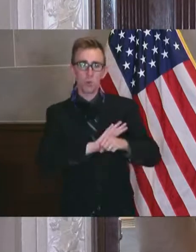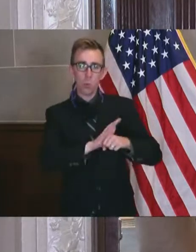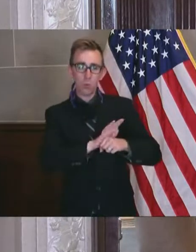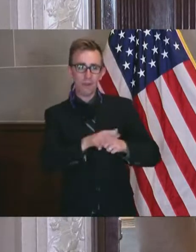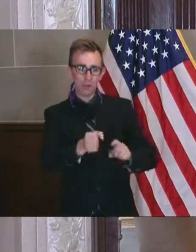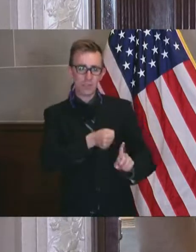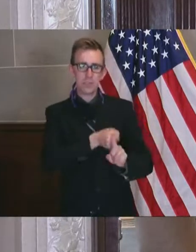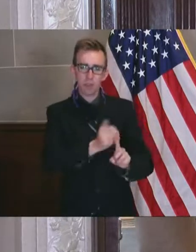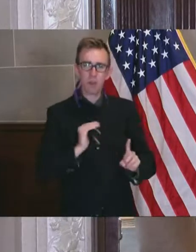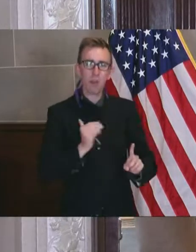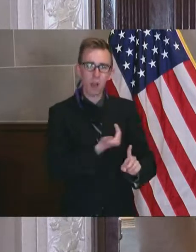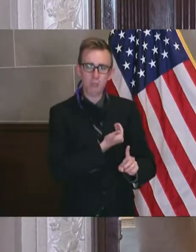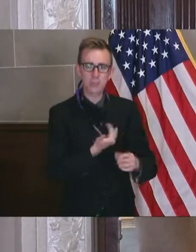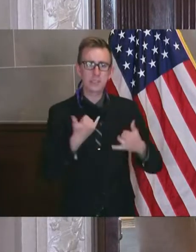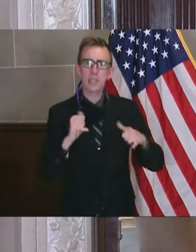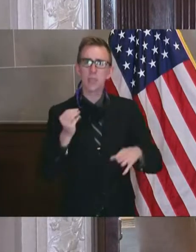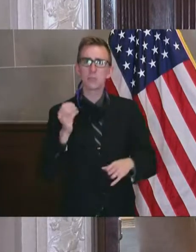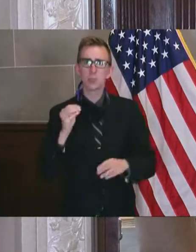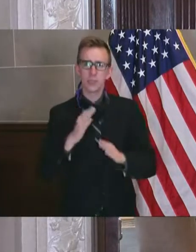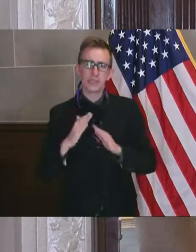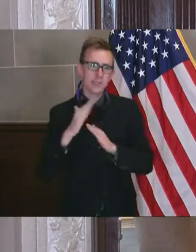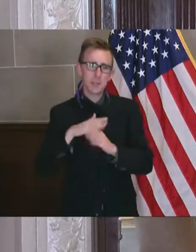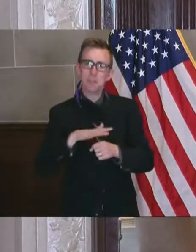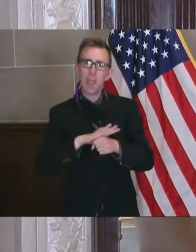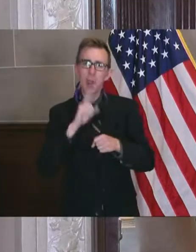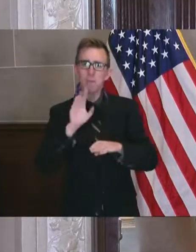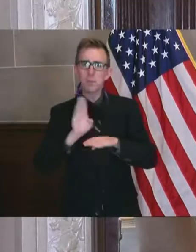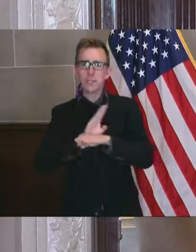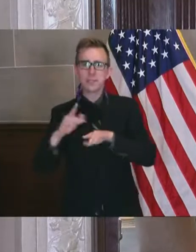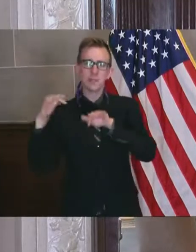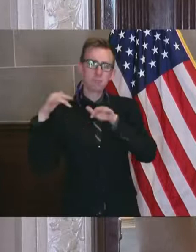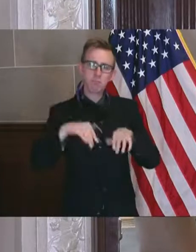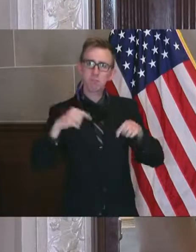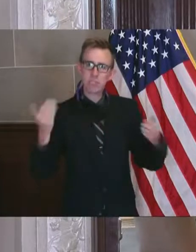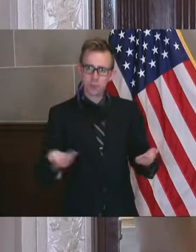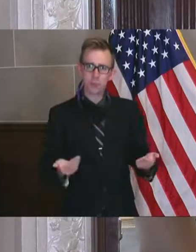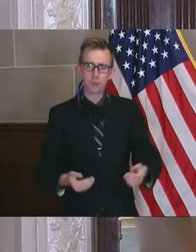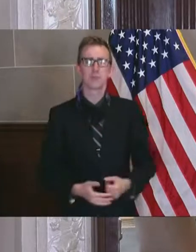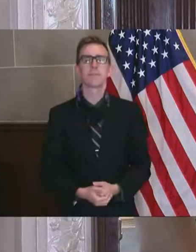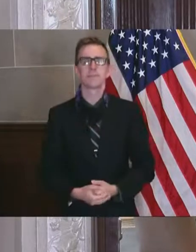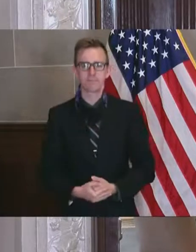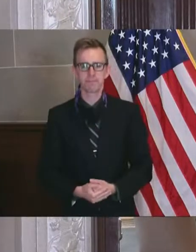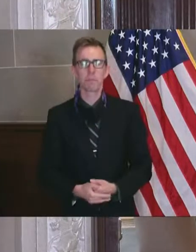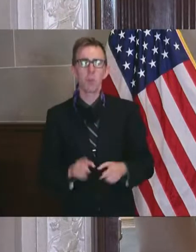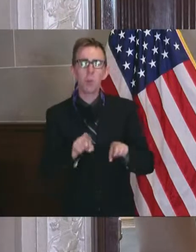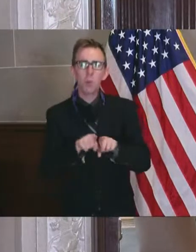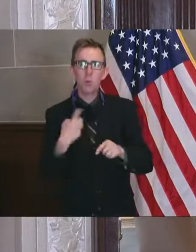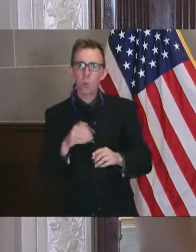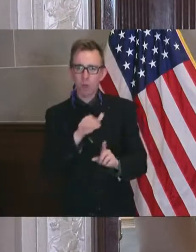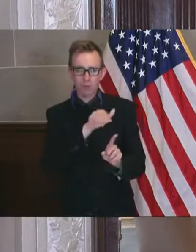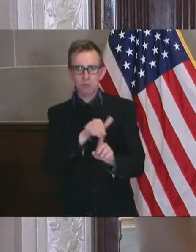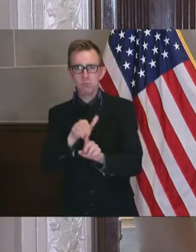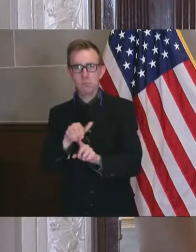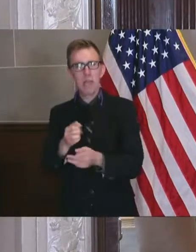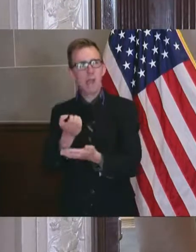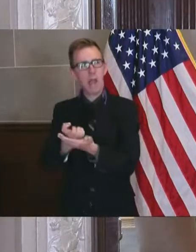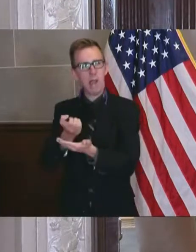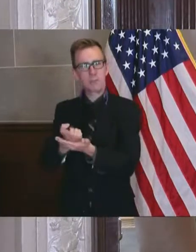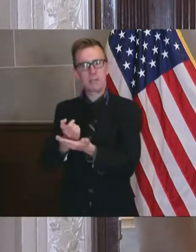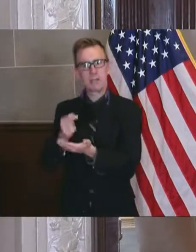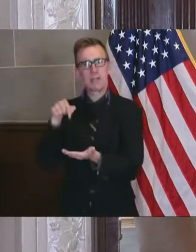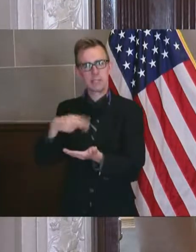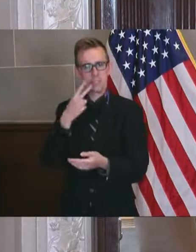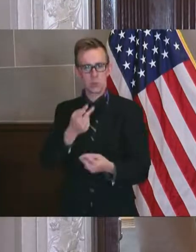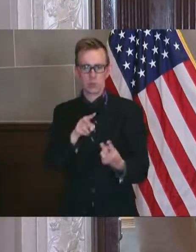COVID-19, Missouri is still a top location for business expansions. I also want to remind everybody on the economy, as I've seen these